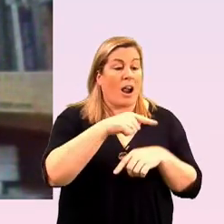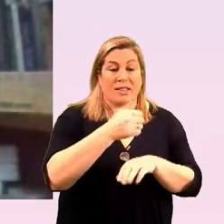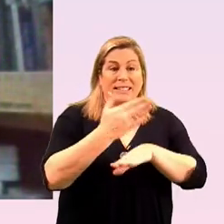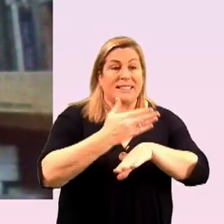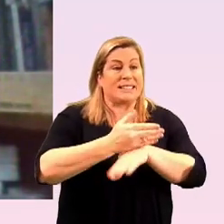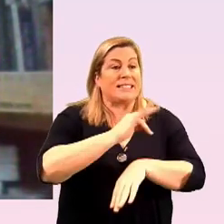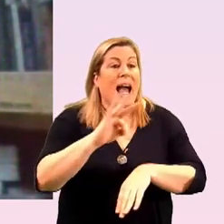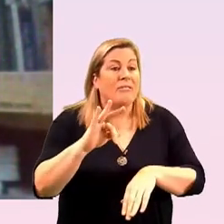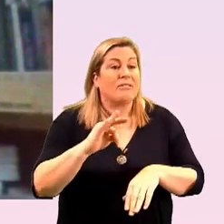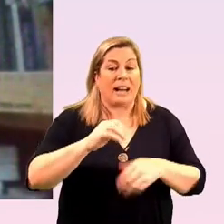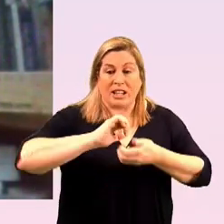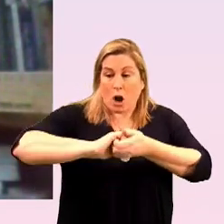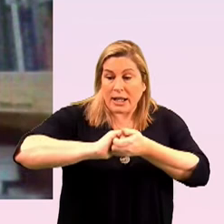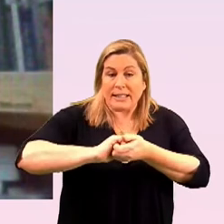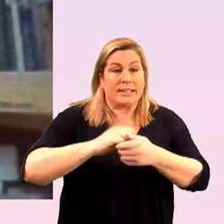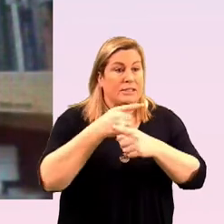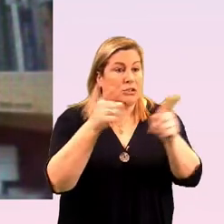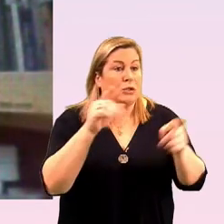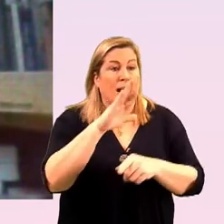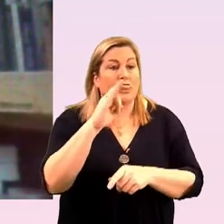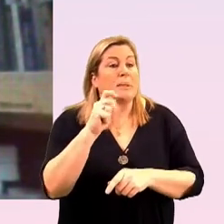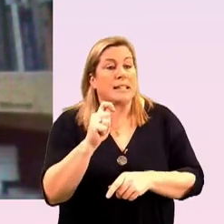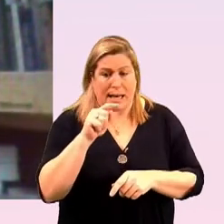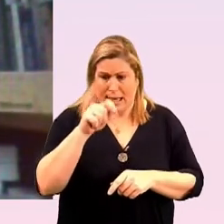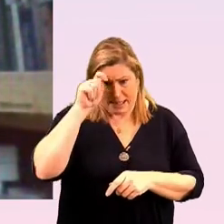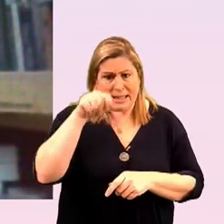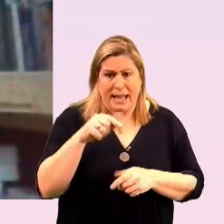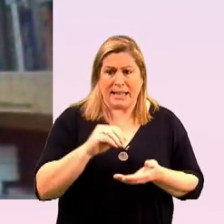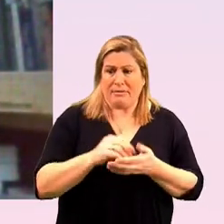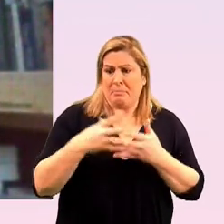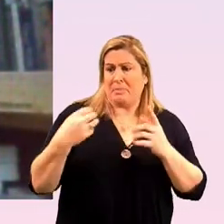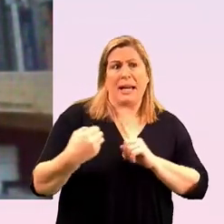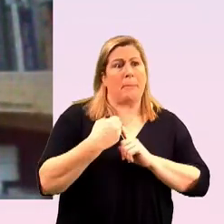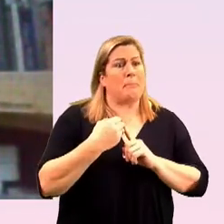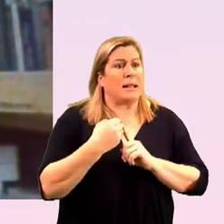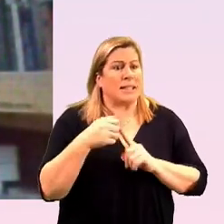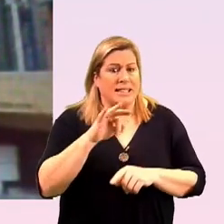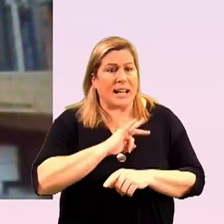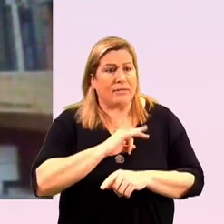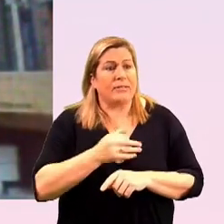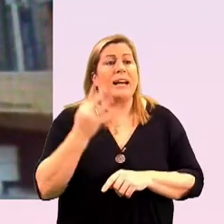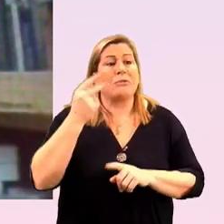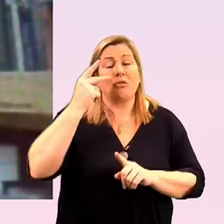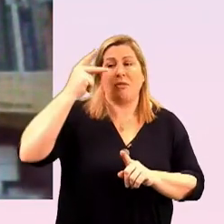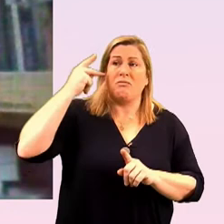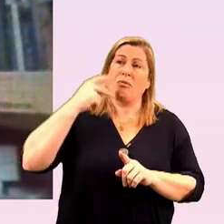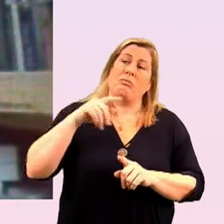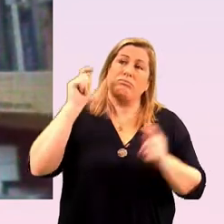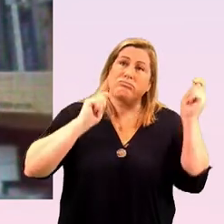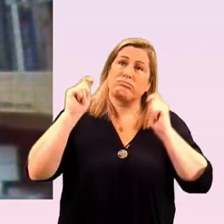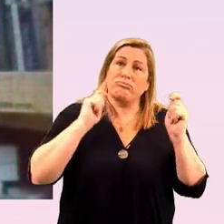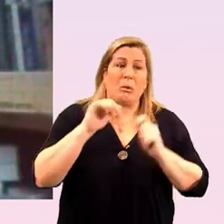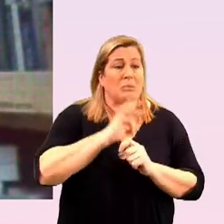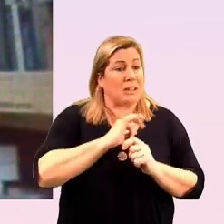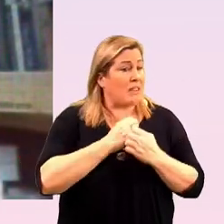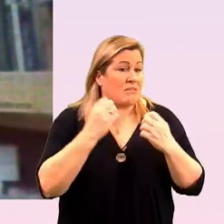LGBT. And I think that has had a wider impact. If we see ourselves reflected back to ourselves in just our everyday, and